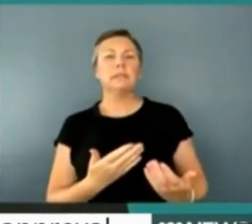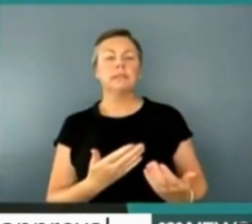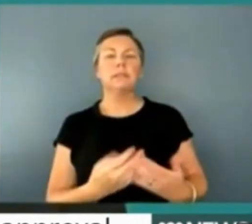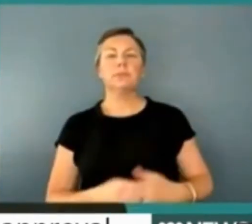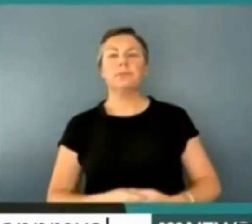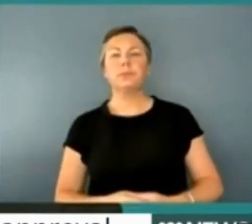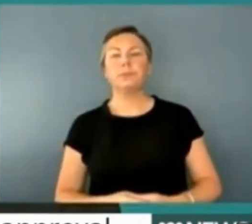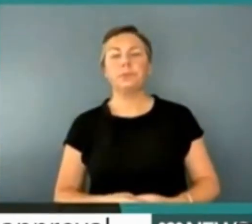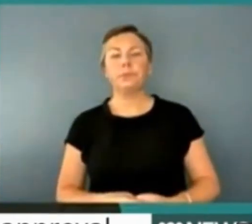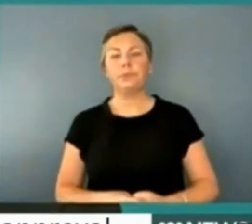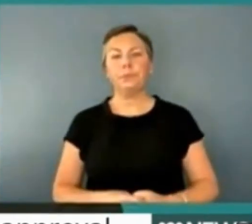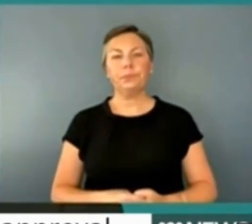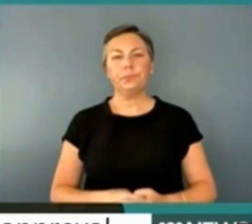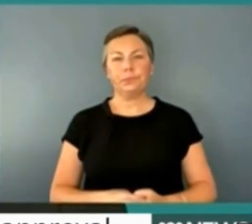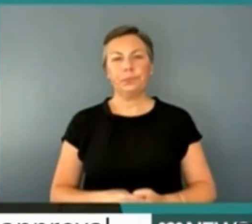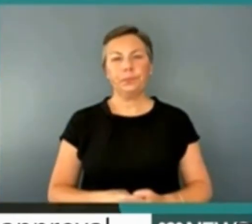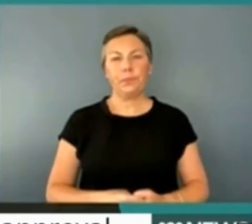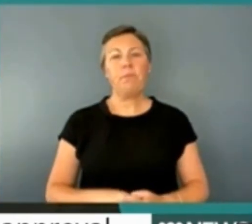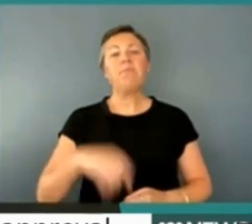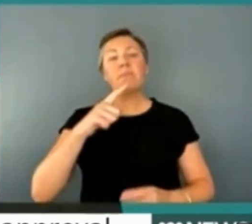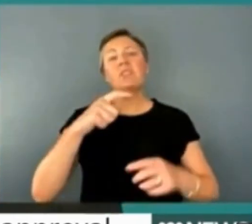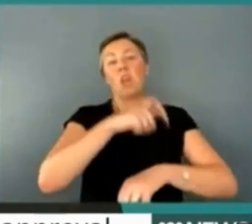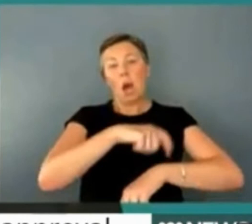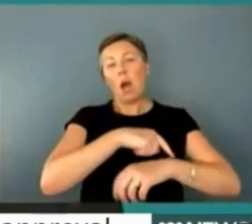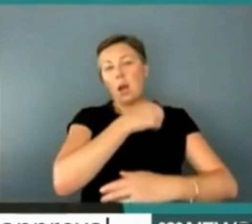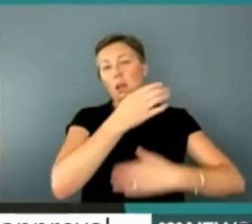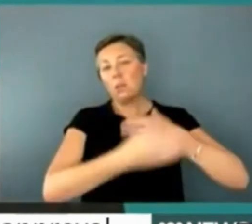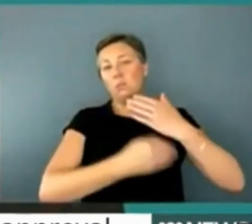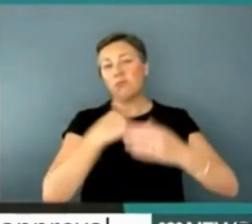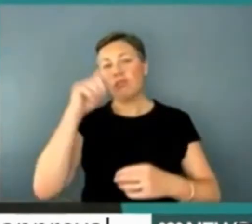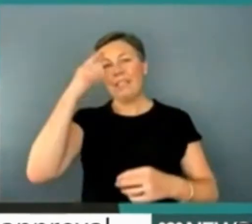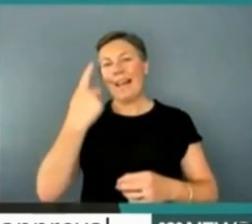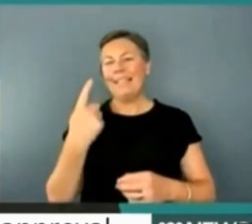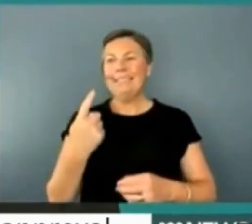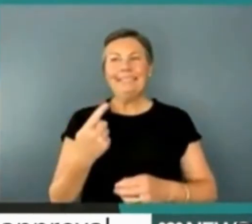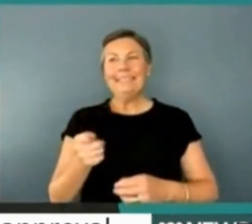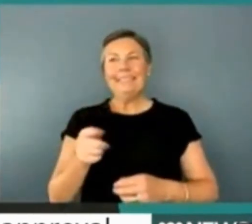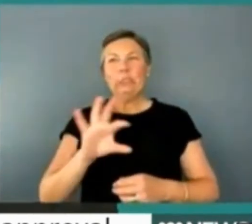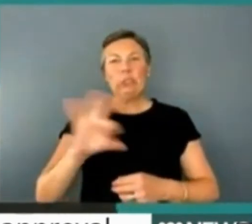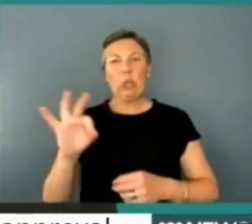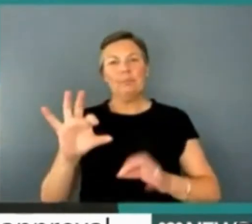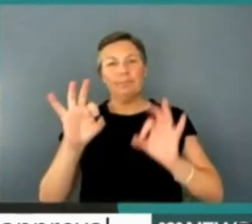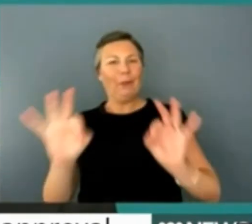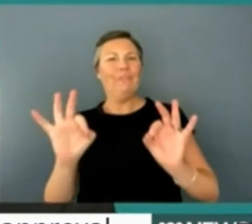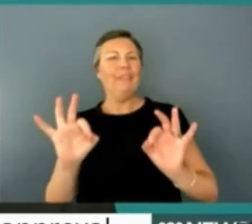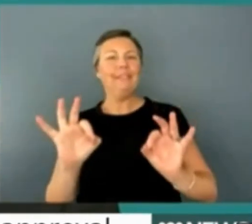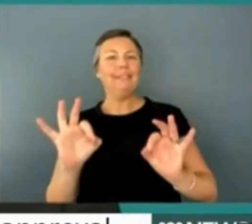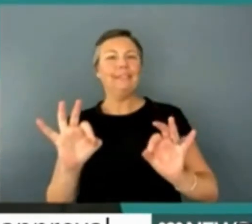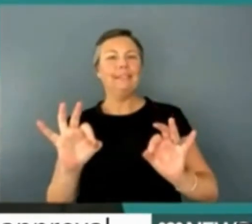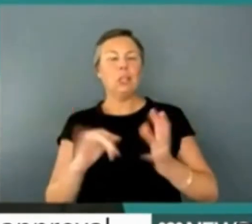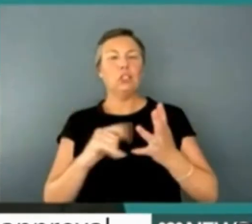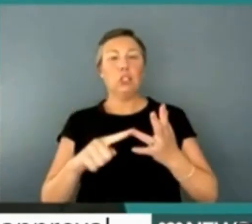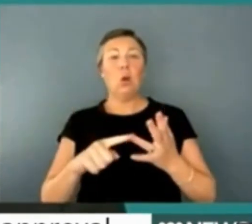quarantines. Over time, we've realised that hasn't worked completely well all the time, and so we've become stricter on